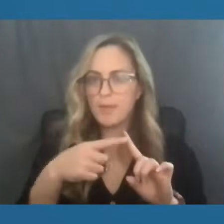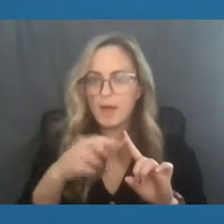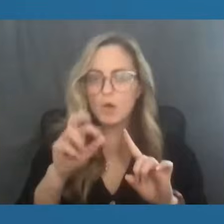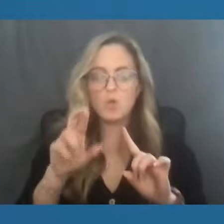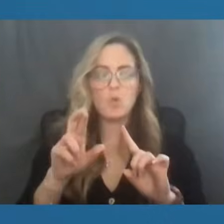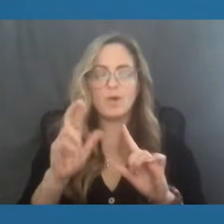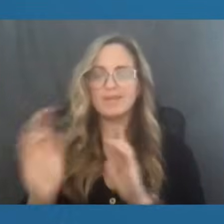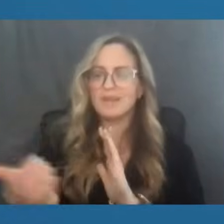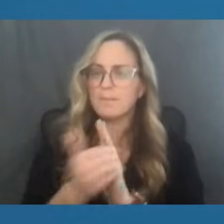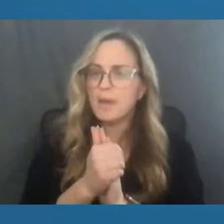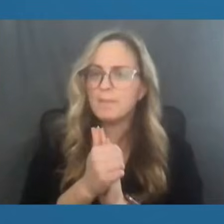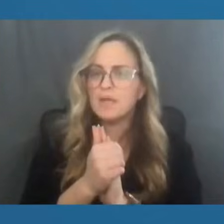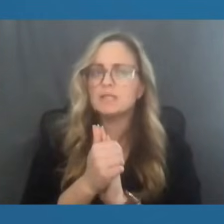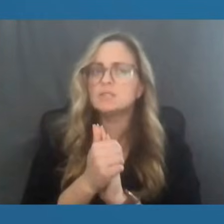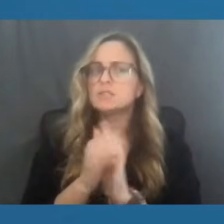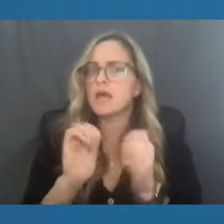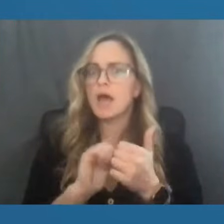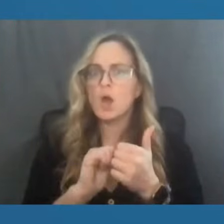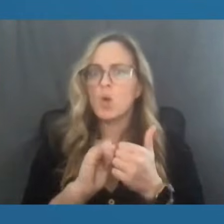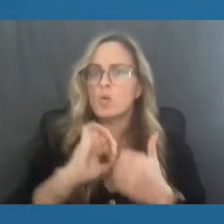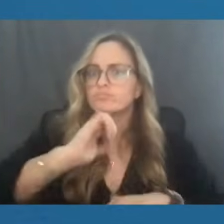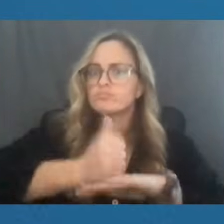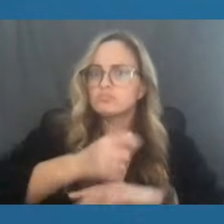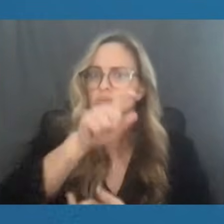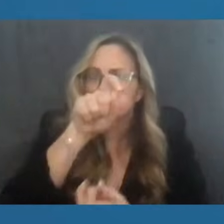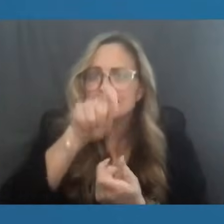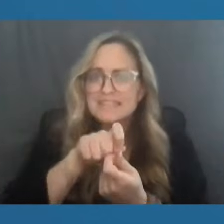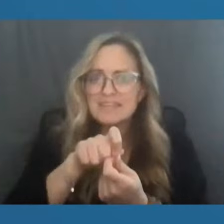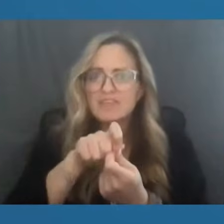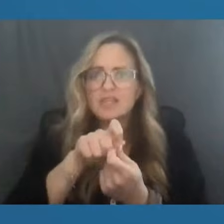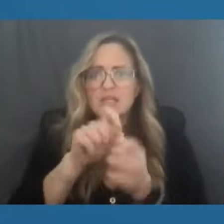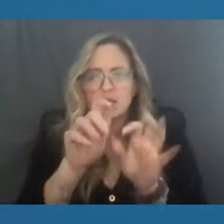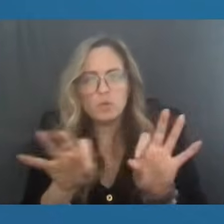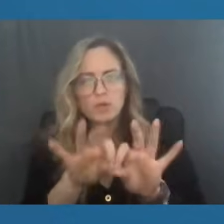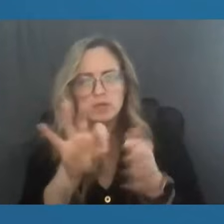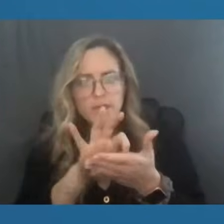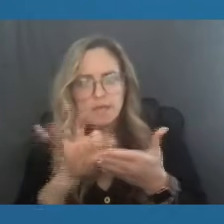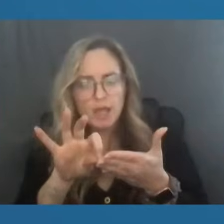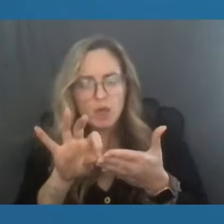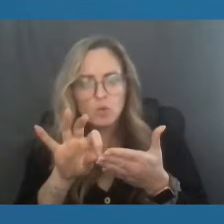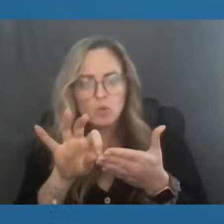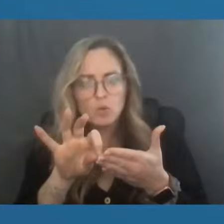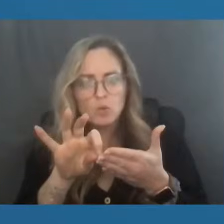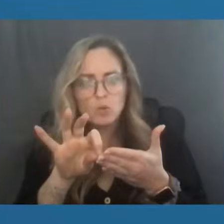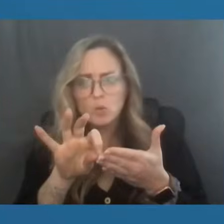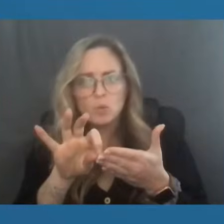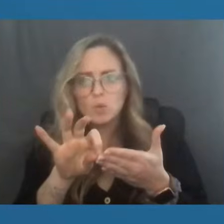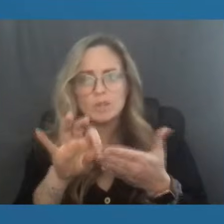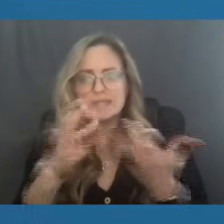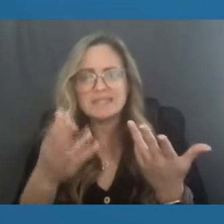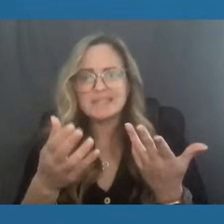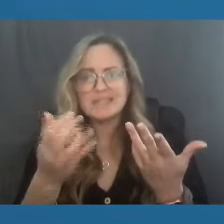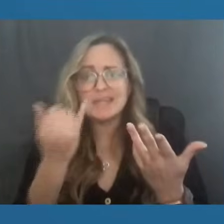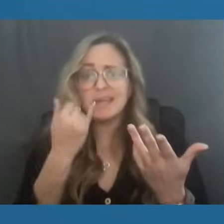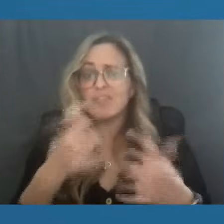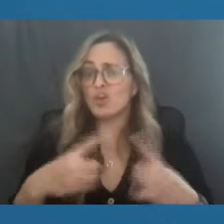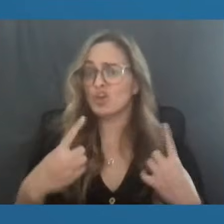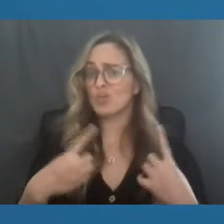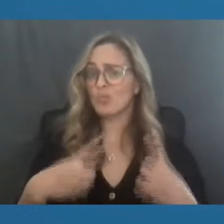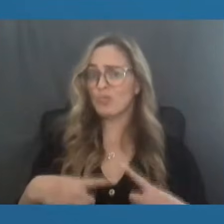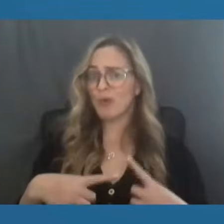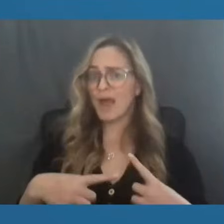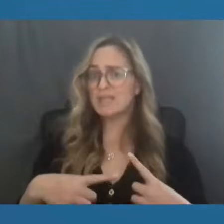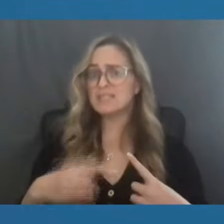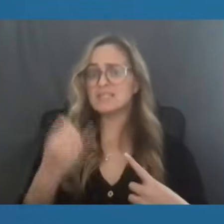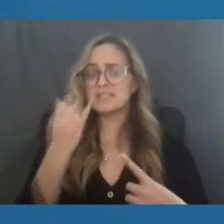amendments lay out what specifically would count as, not sound? Is that if they're depressed, if they